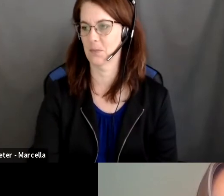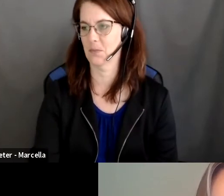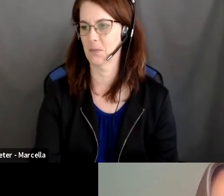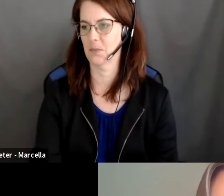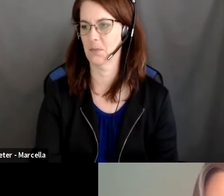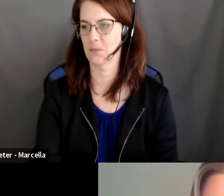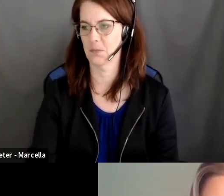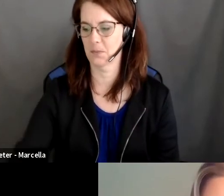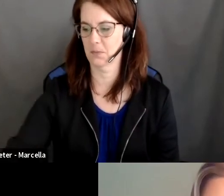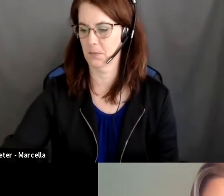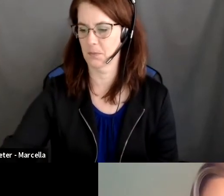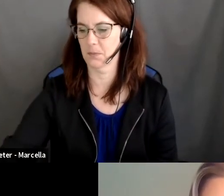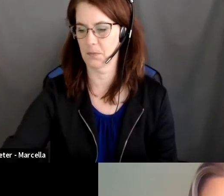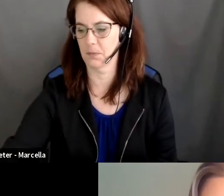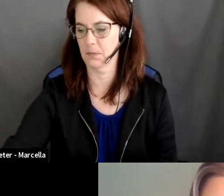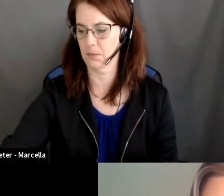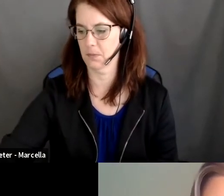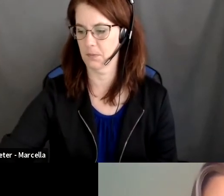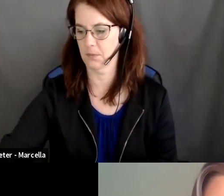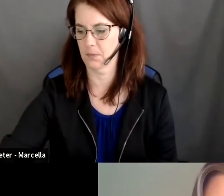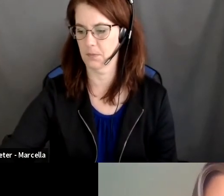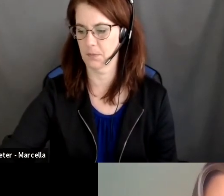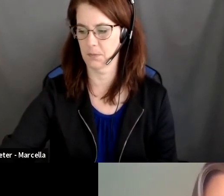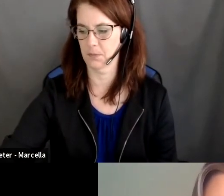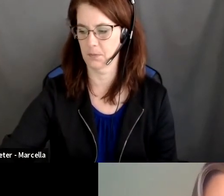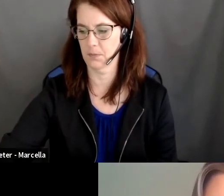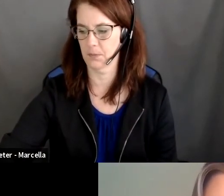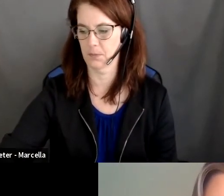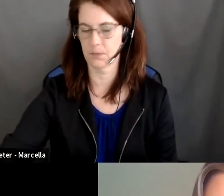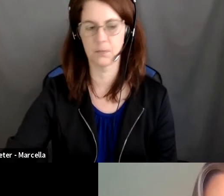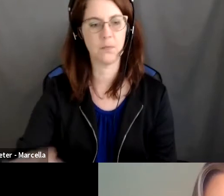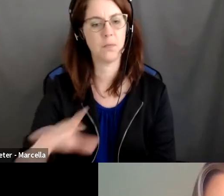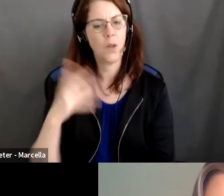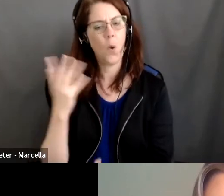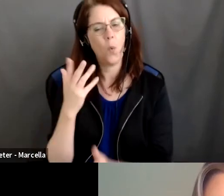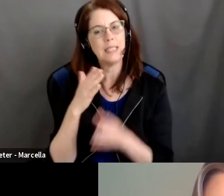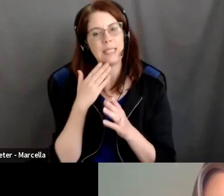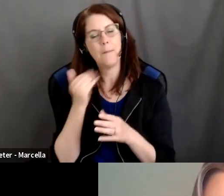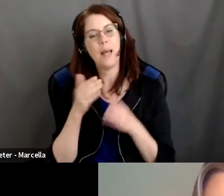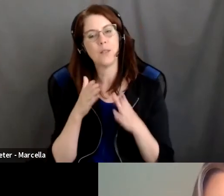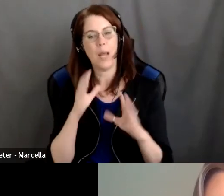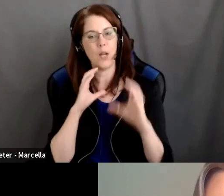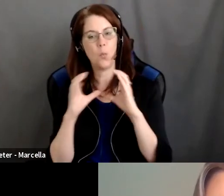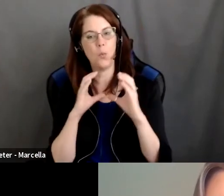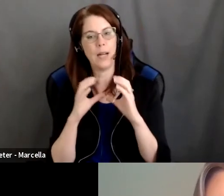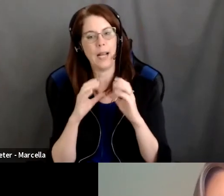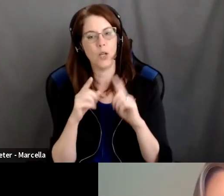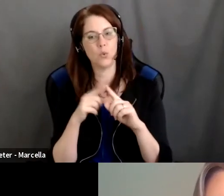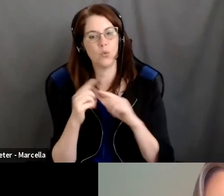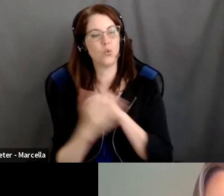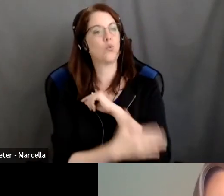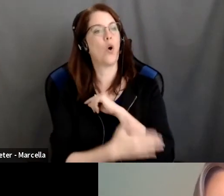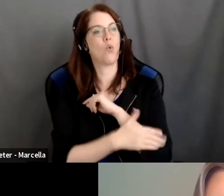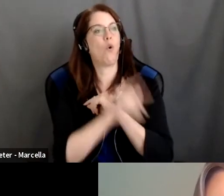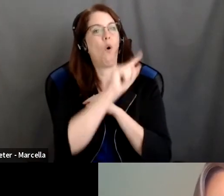like we have one more question in the chat box. What is the best method to communicate to rural